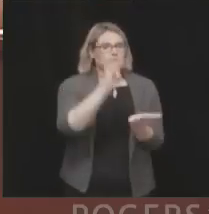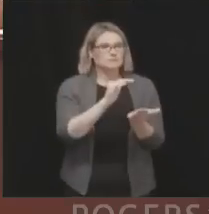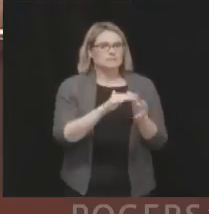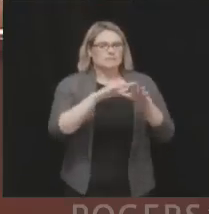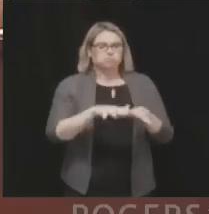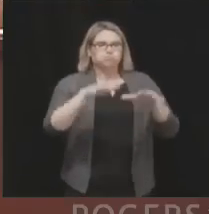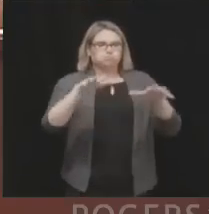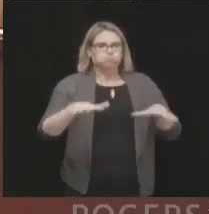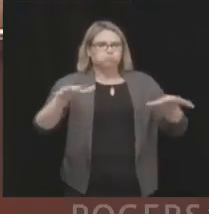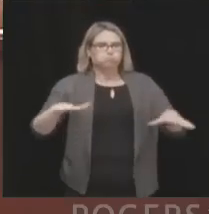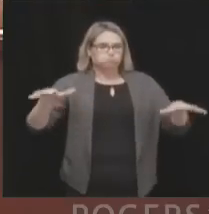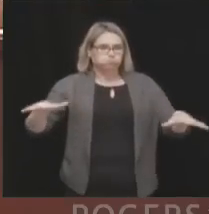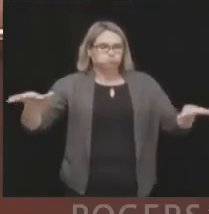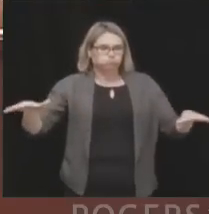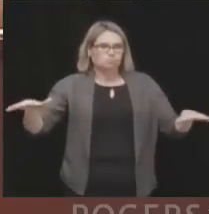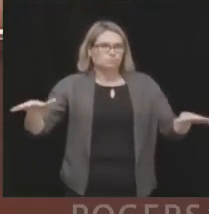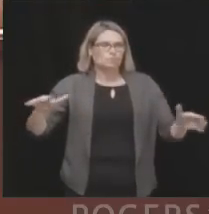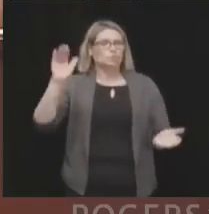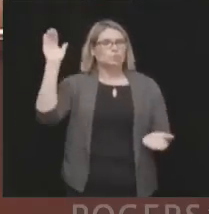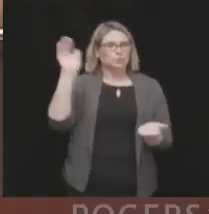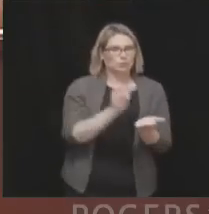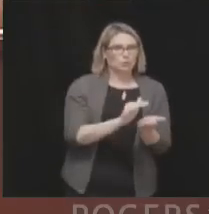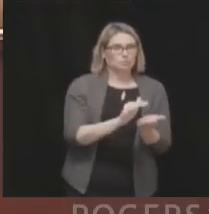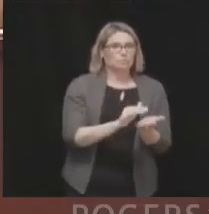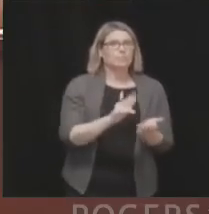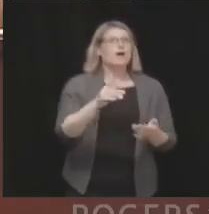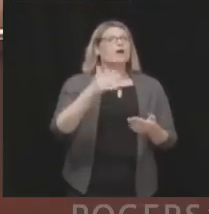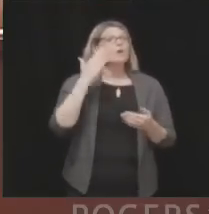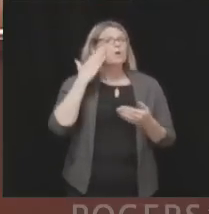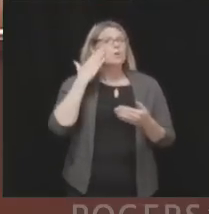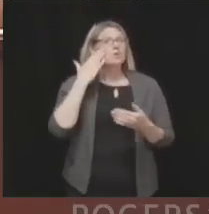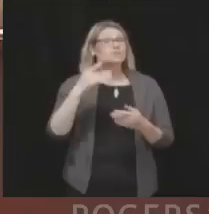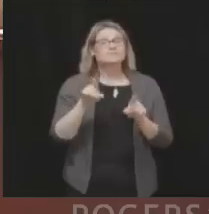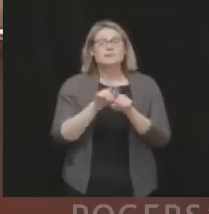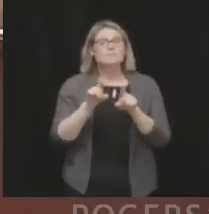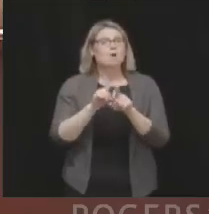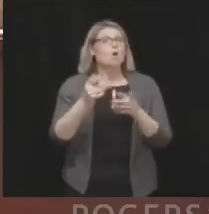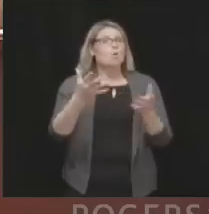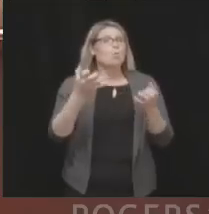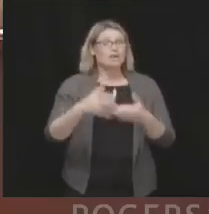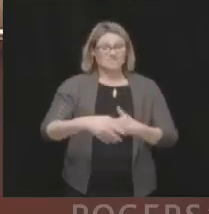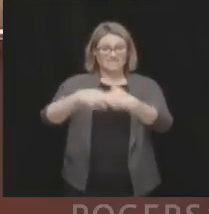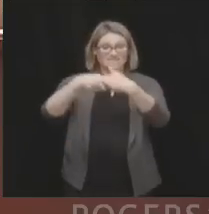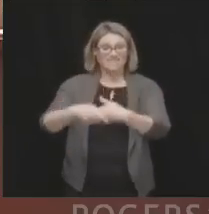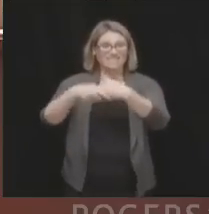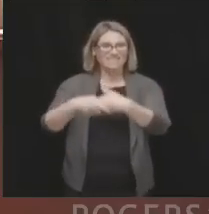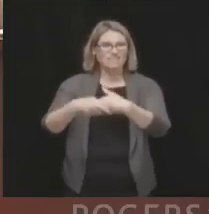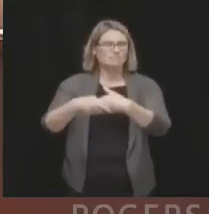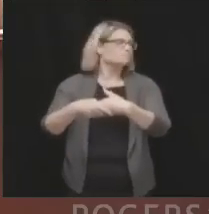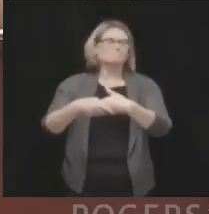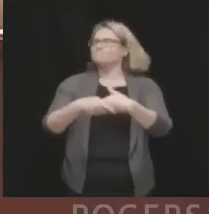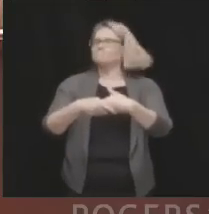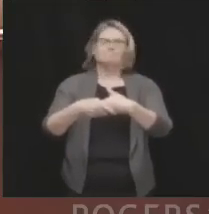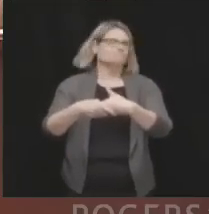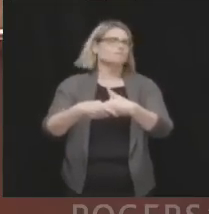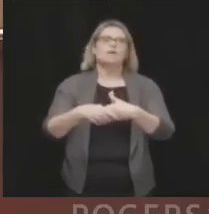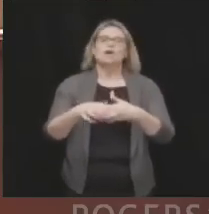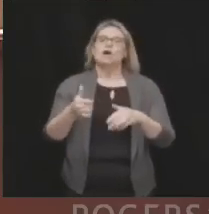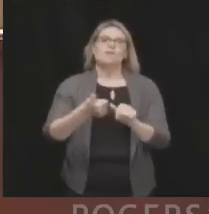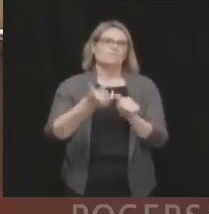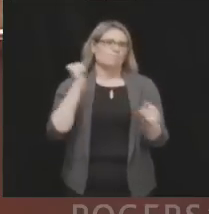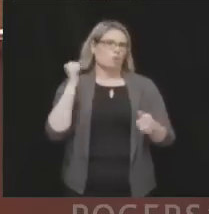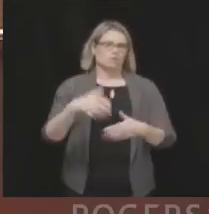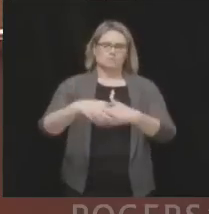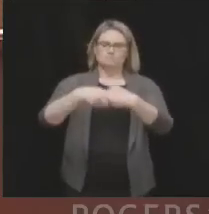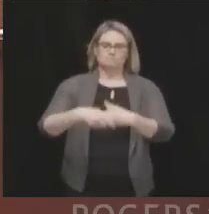cleaning frequently handled surfaces such as doorknobs and countertops. These measures will save lives. We have come so far